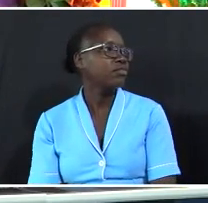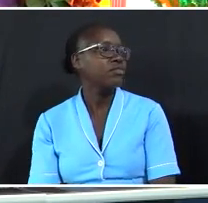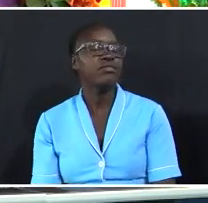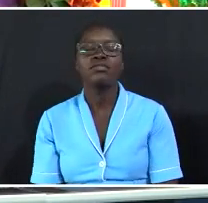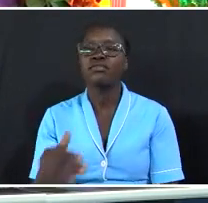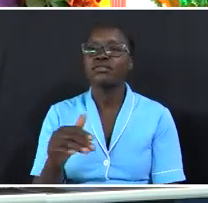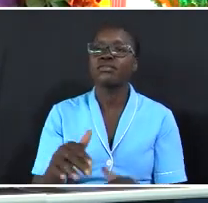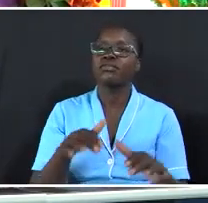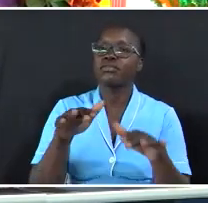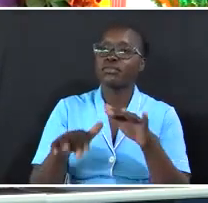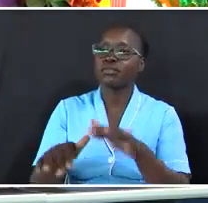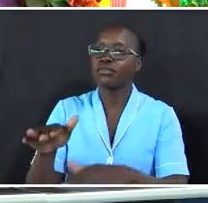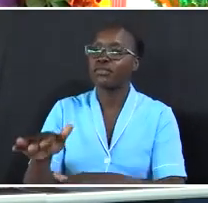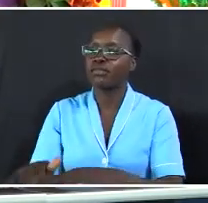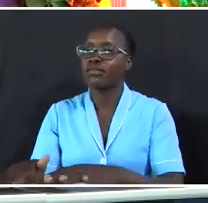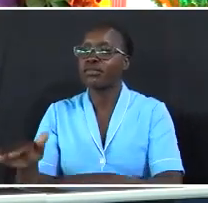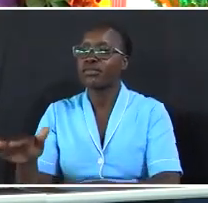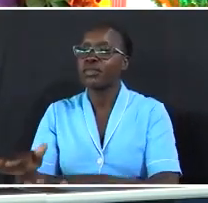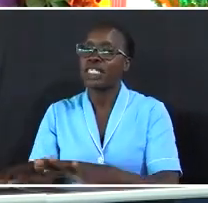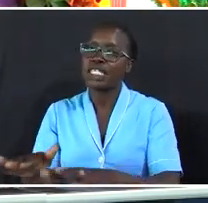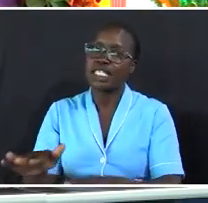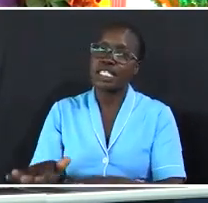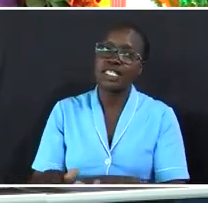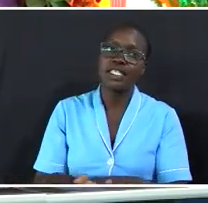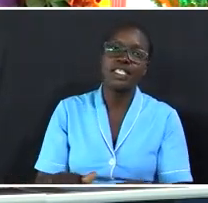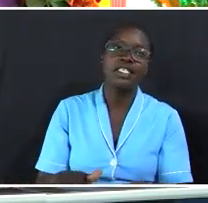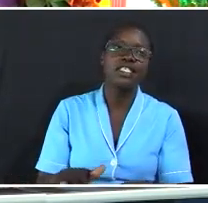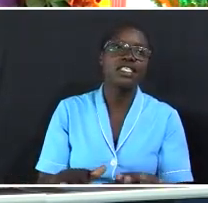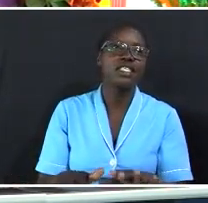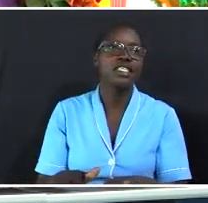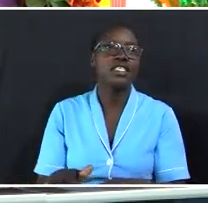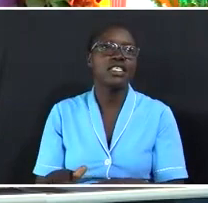Or over the stormy